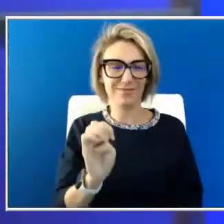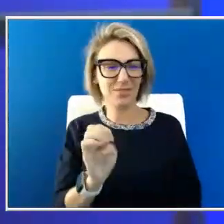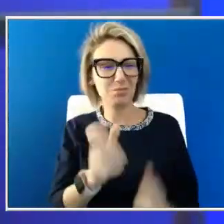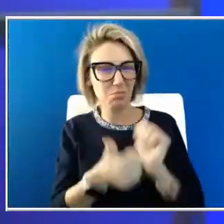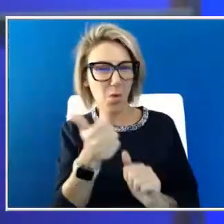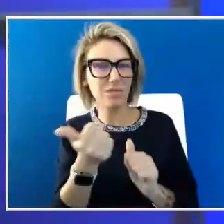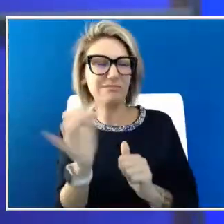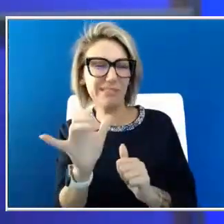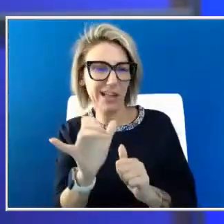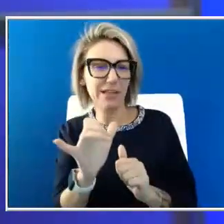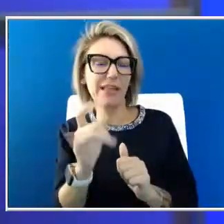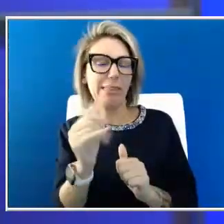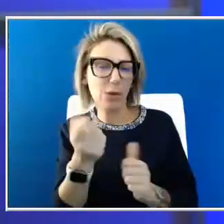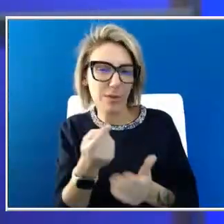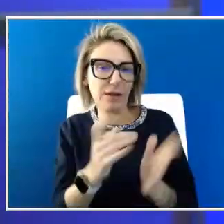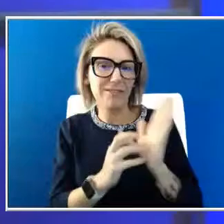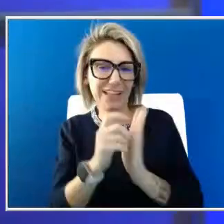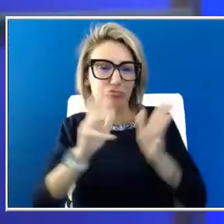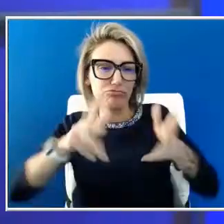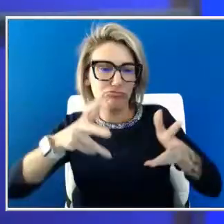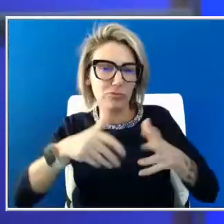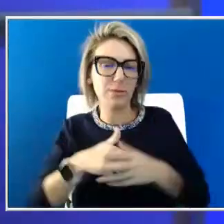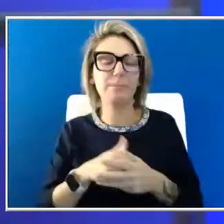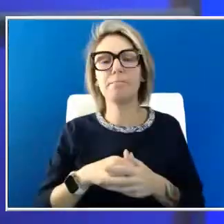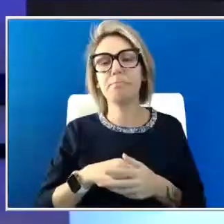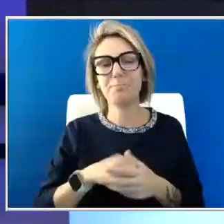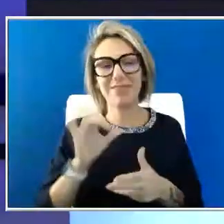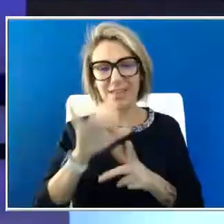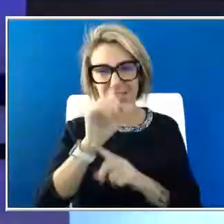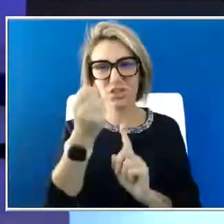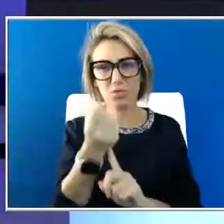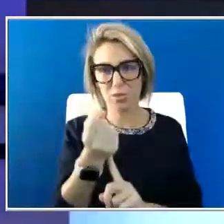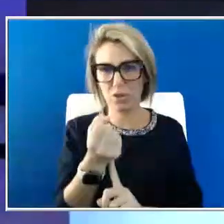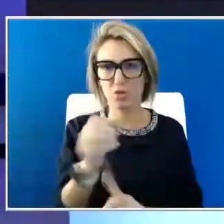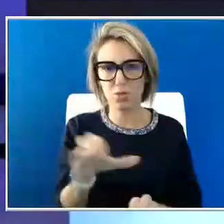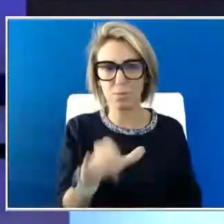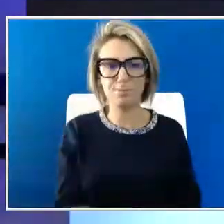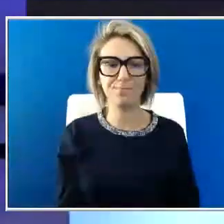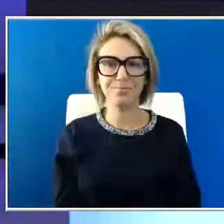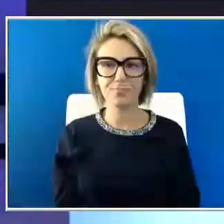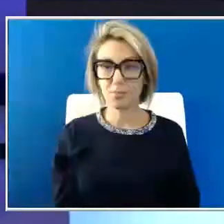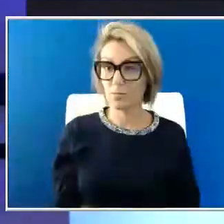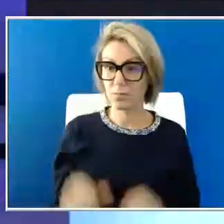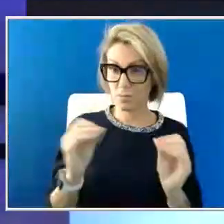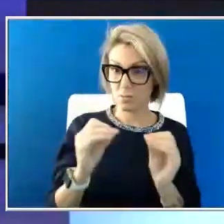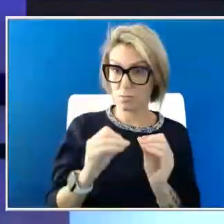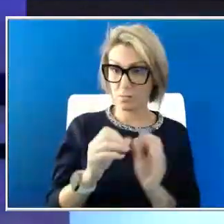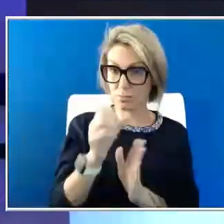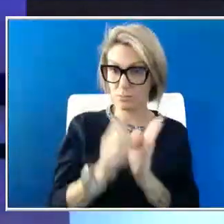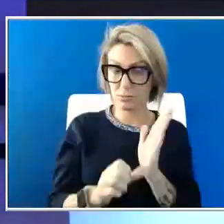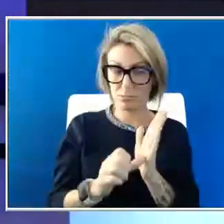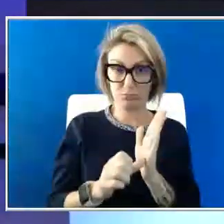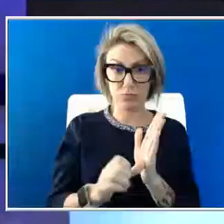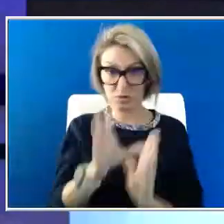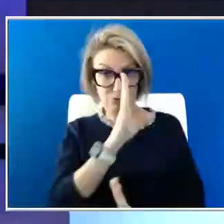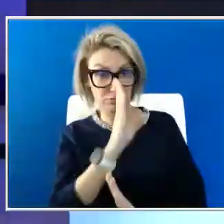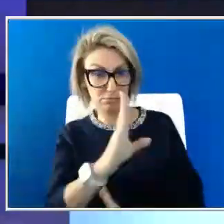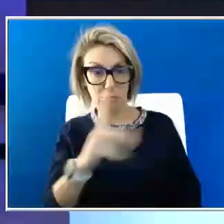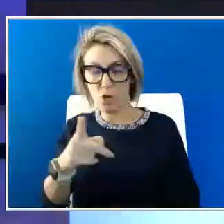cancer left behind, and that's what we usually would do in this situation. So no surgery, you just went straight to proton.